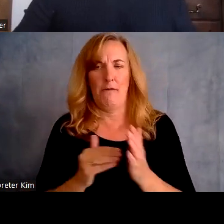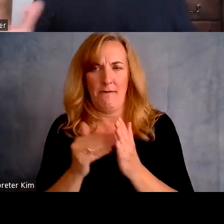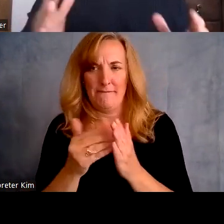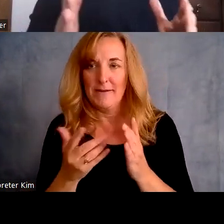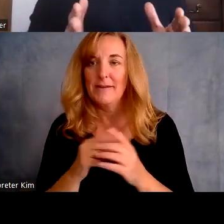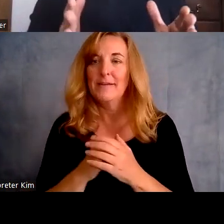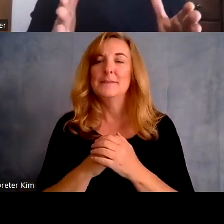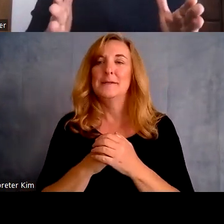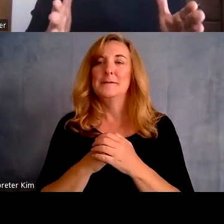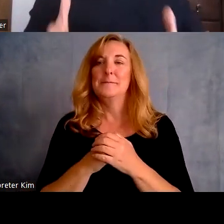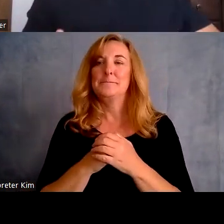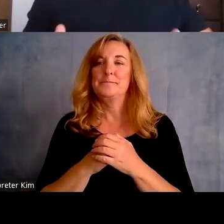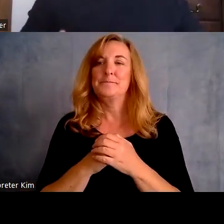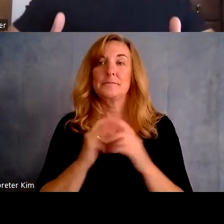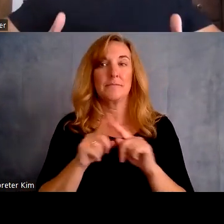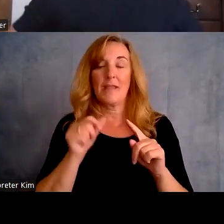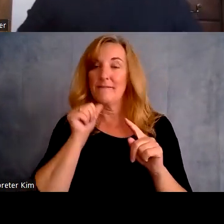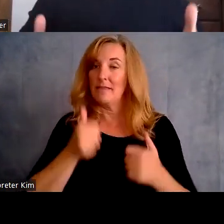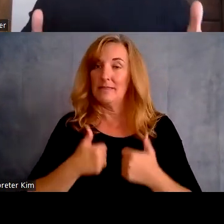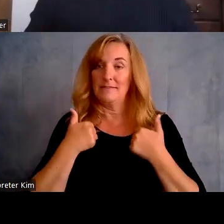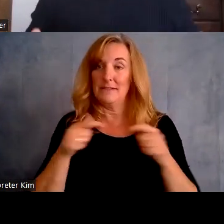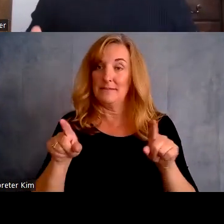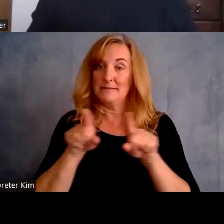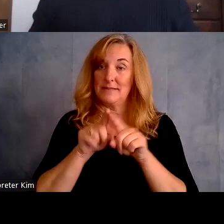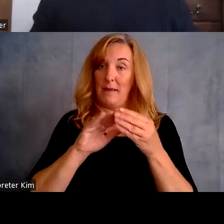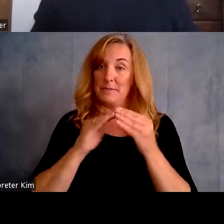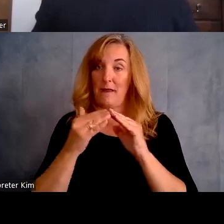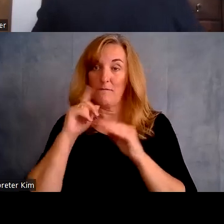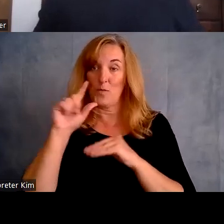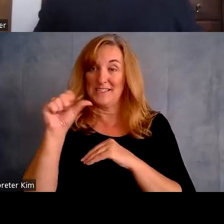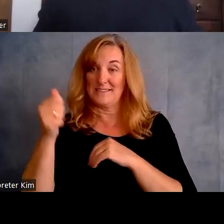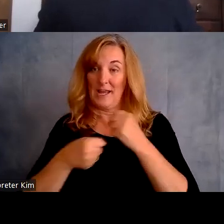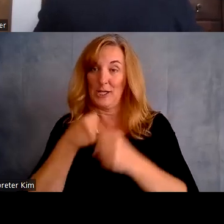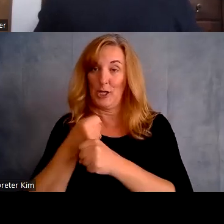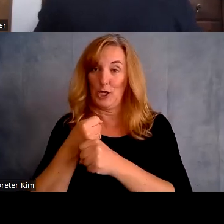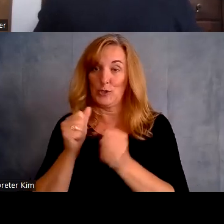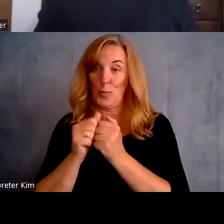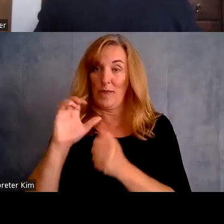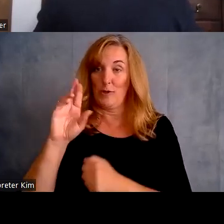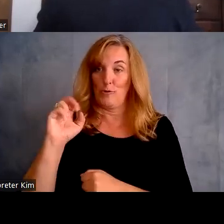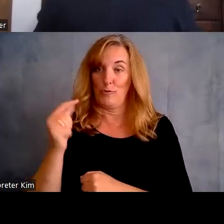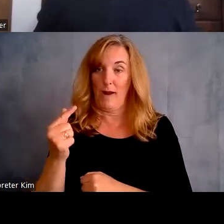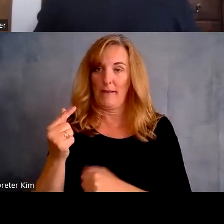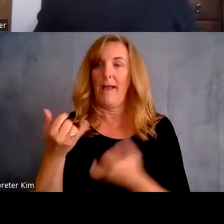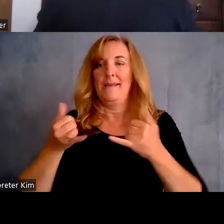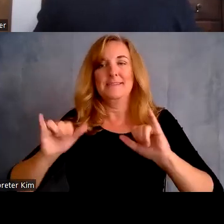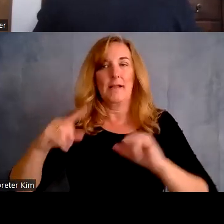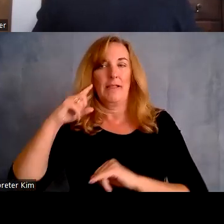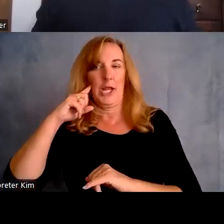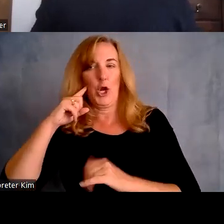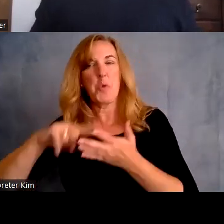And I, even though I haven't lived in the same town with Craig for 10 years, I probably hear from him once or twice a week.